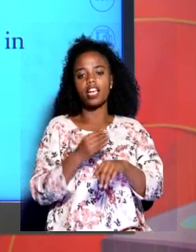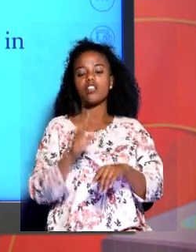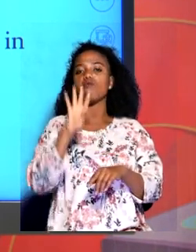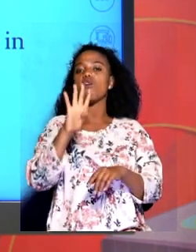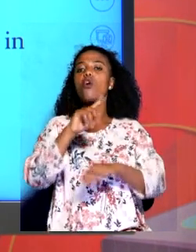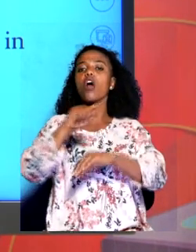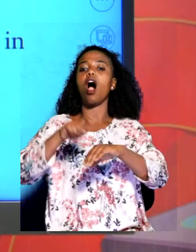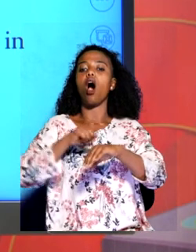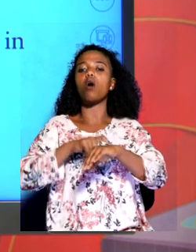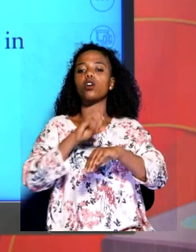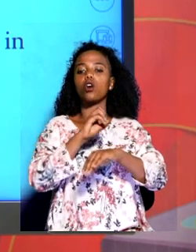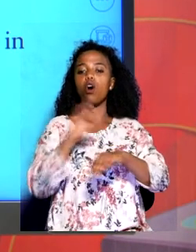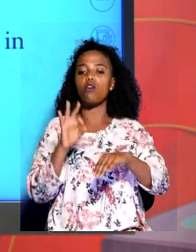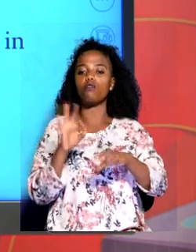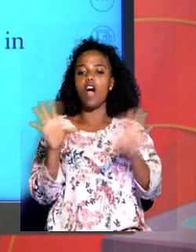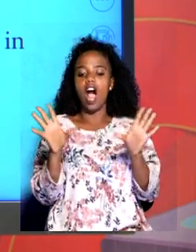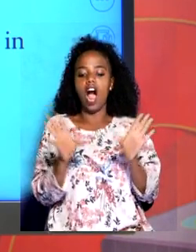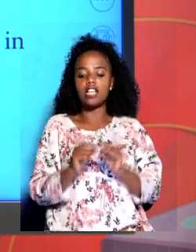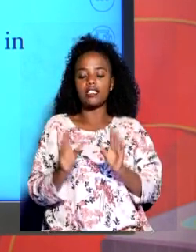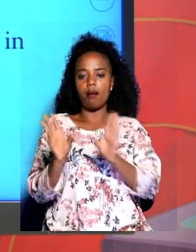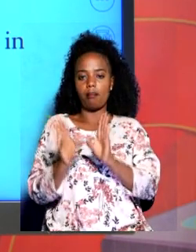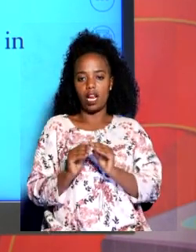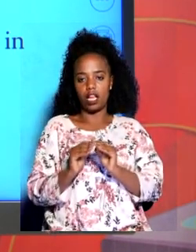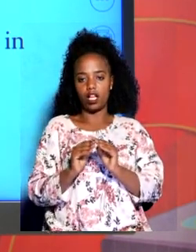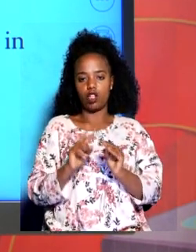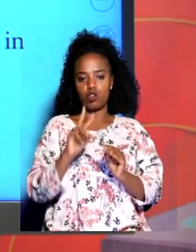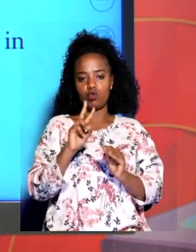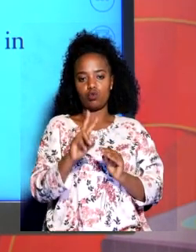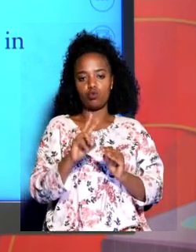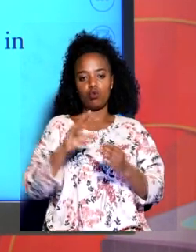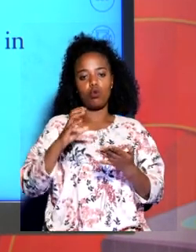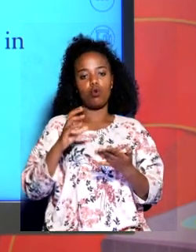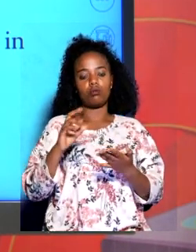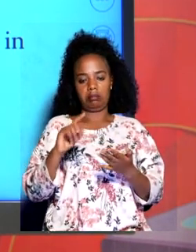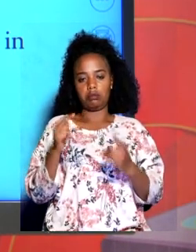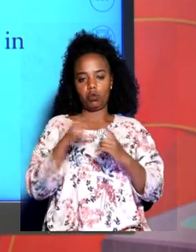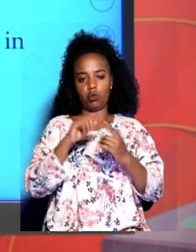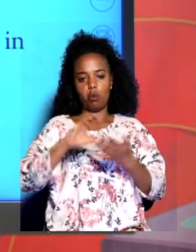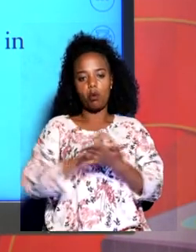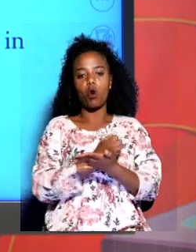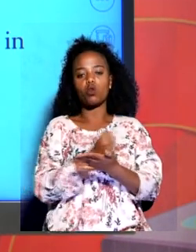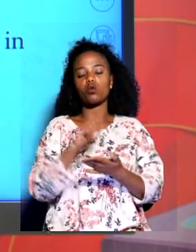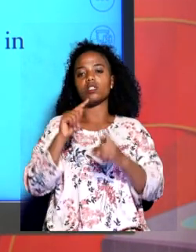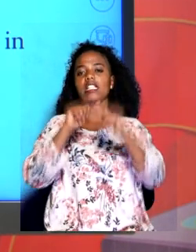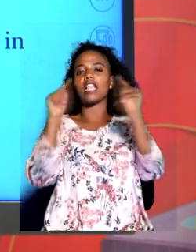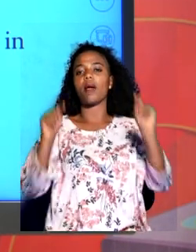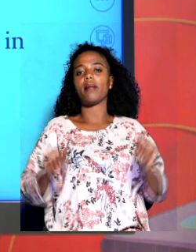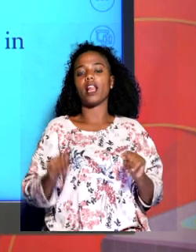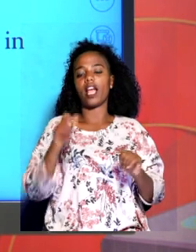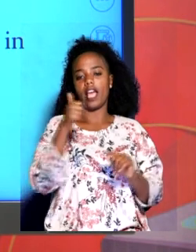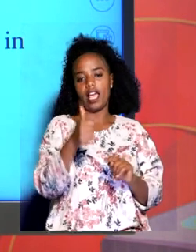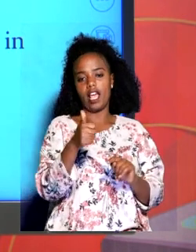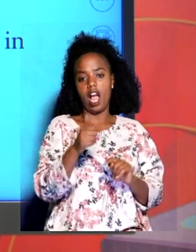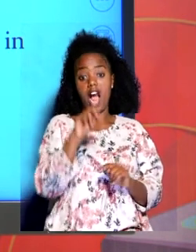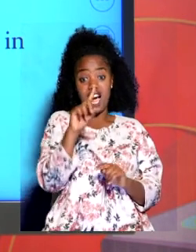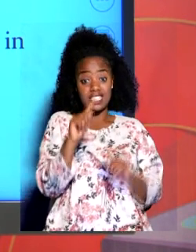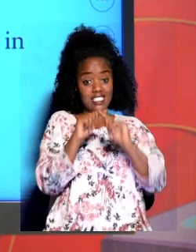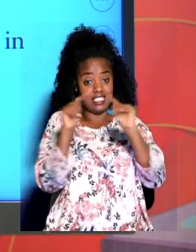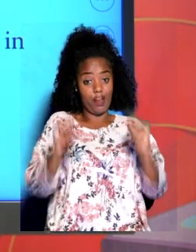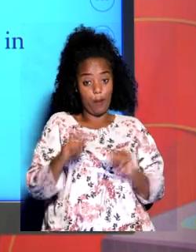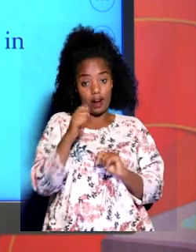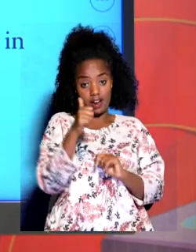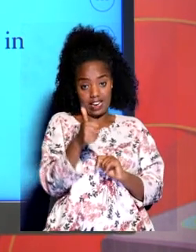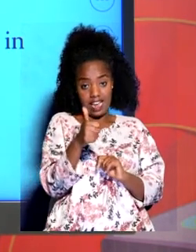4 hours of assembling to produce table A. To produce a single table or table